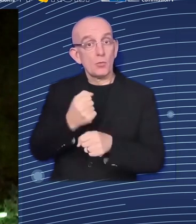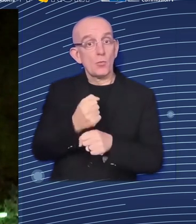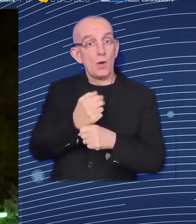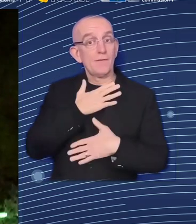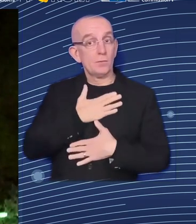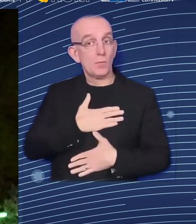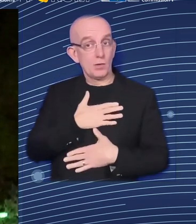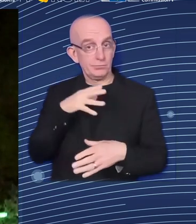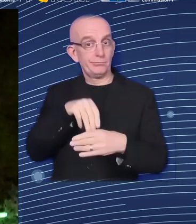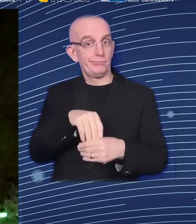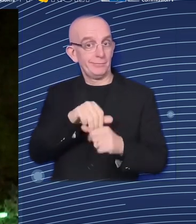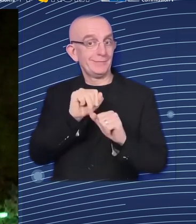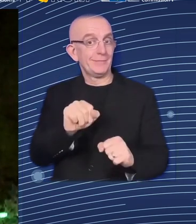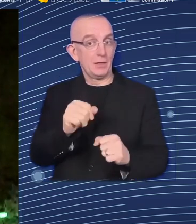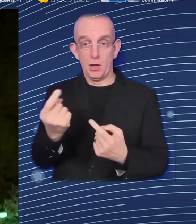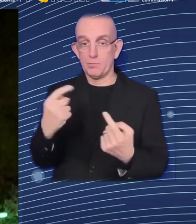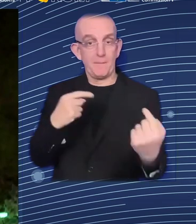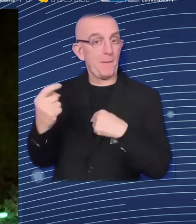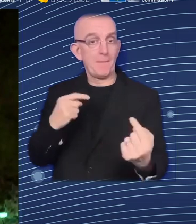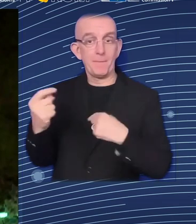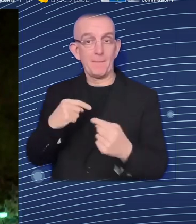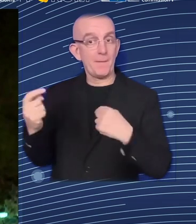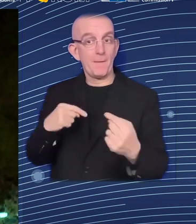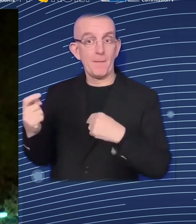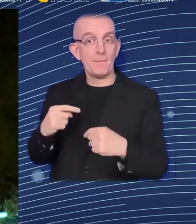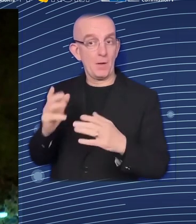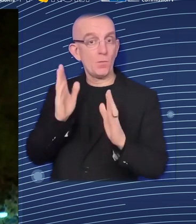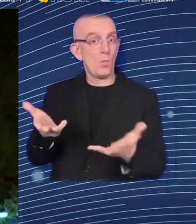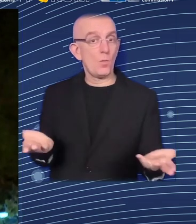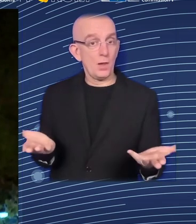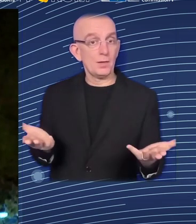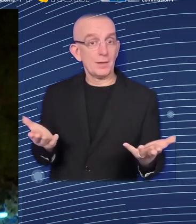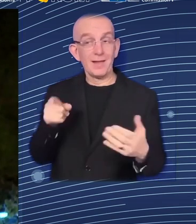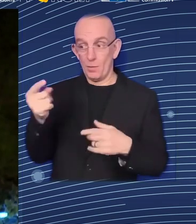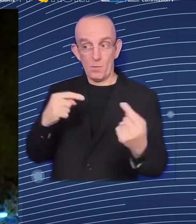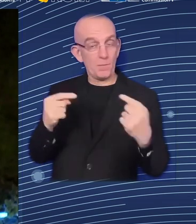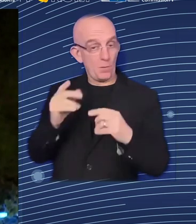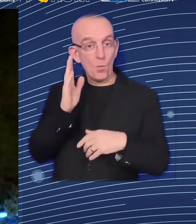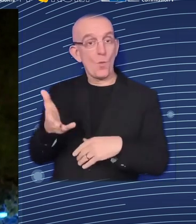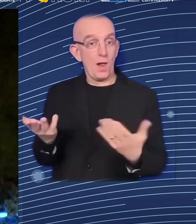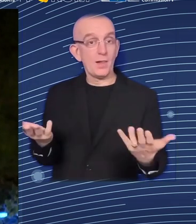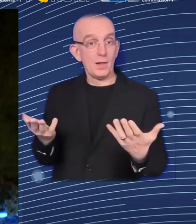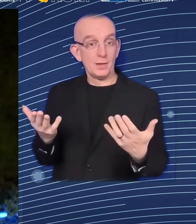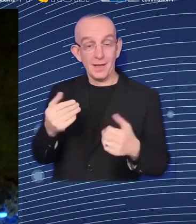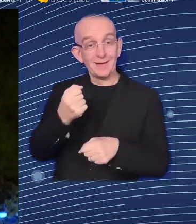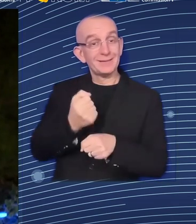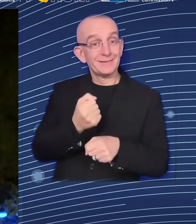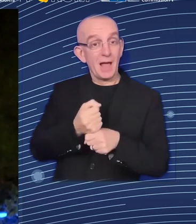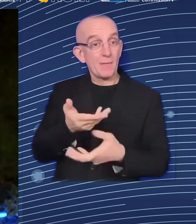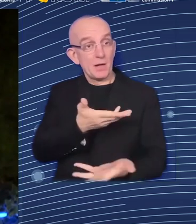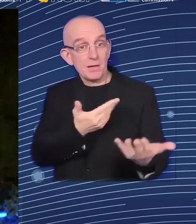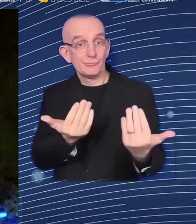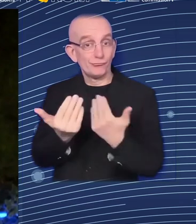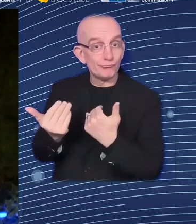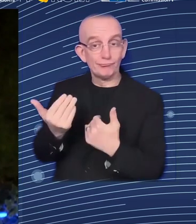actually balance out. I think that's also an important part or an important thought when we are thinking which types, which kind